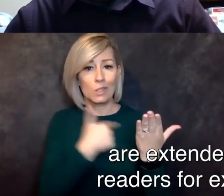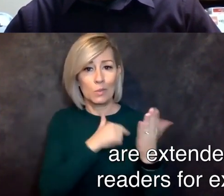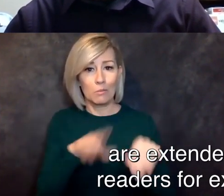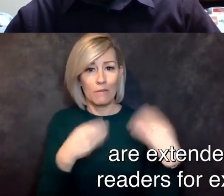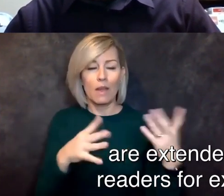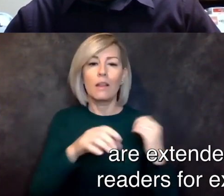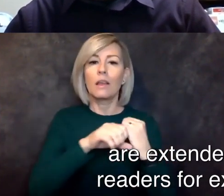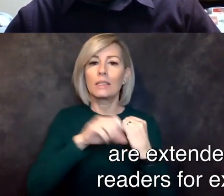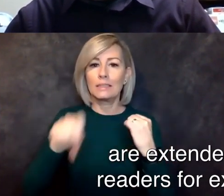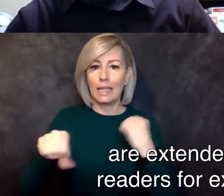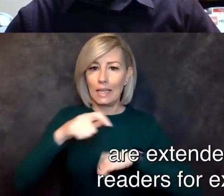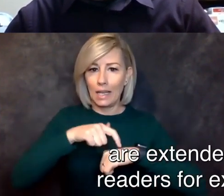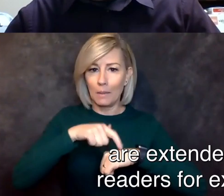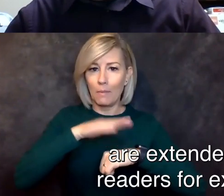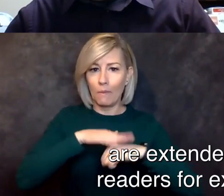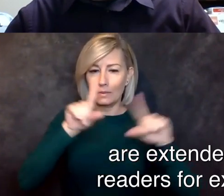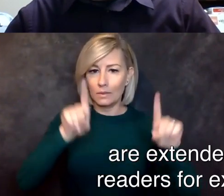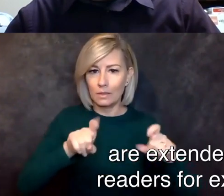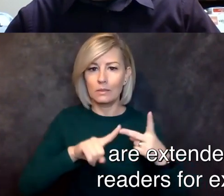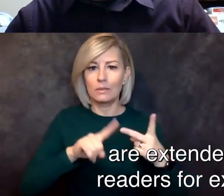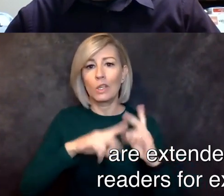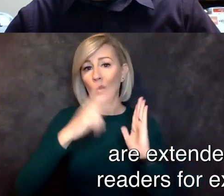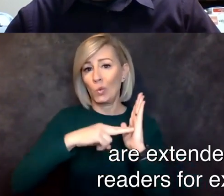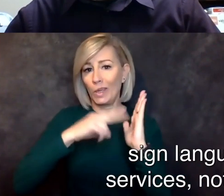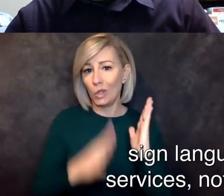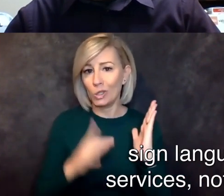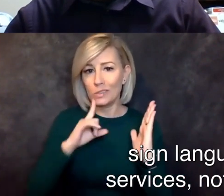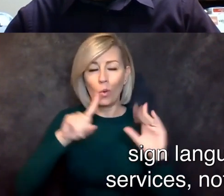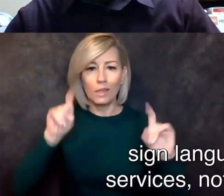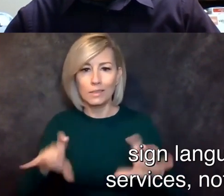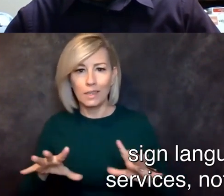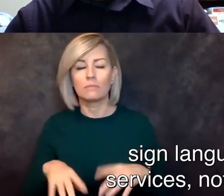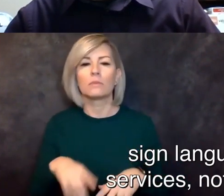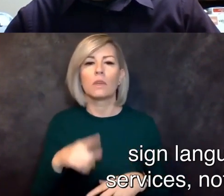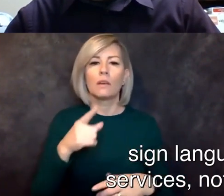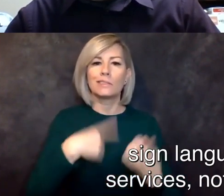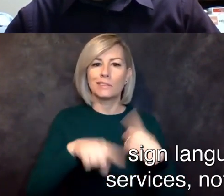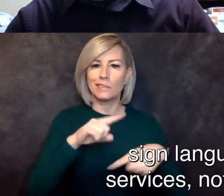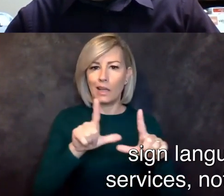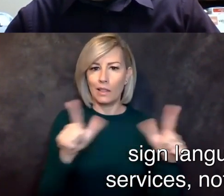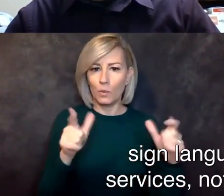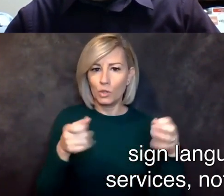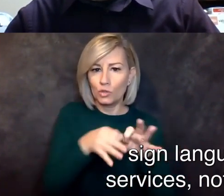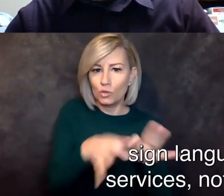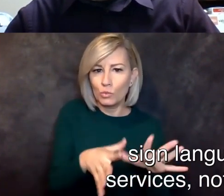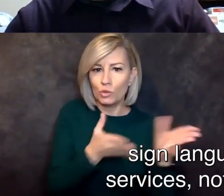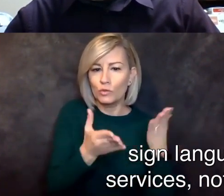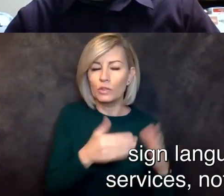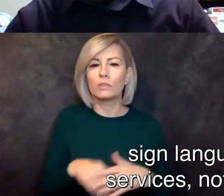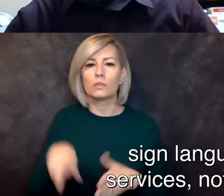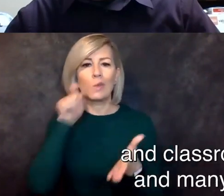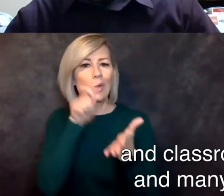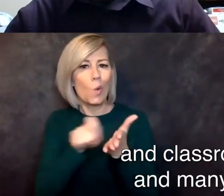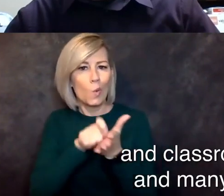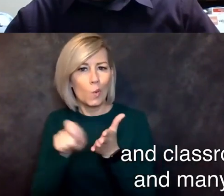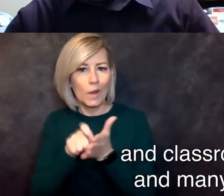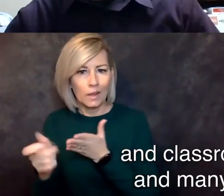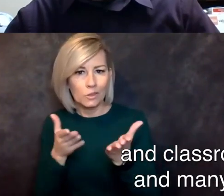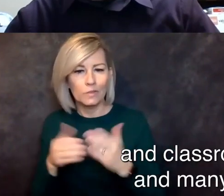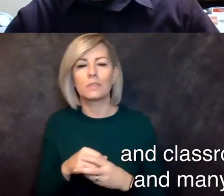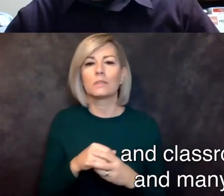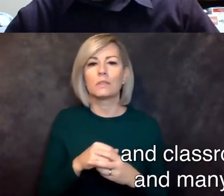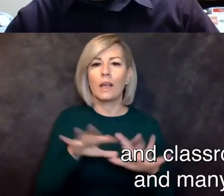time on exams, readers for exams and quizzes, sign language interpreter services, note-taking services, and classroom